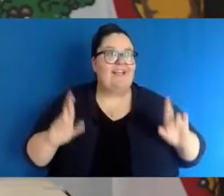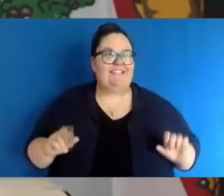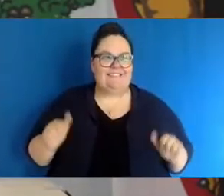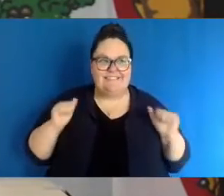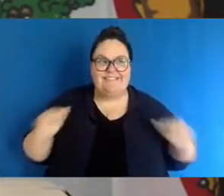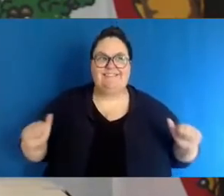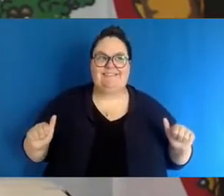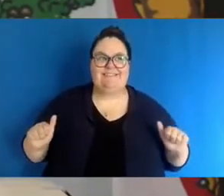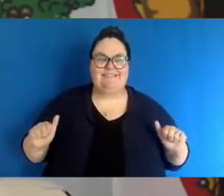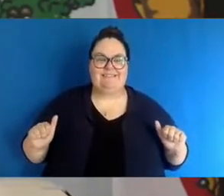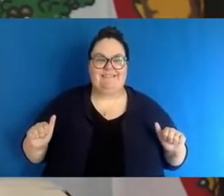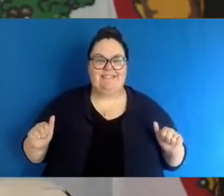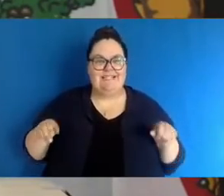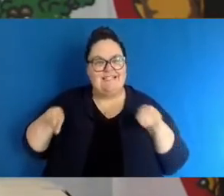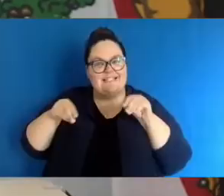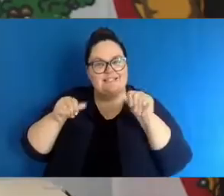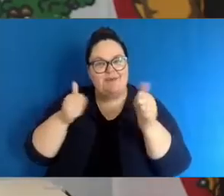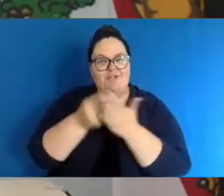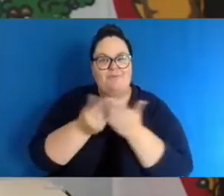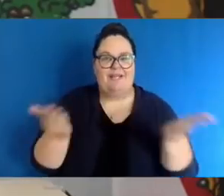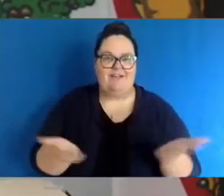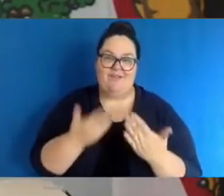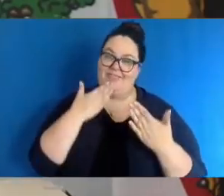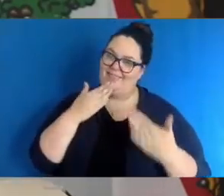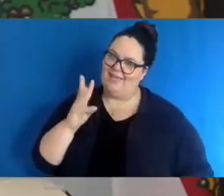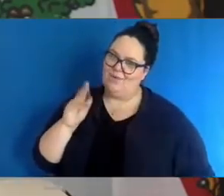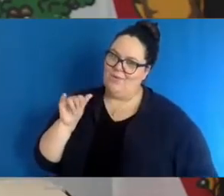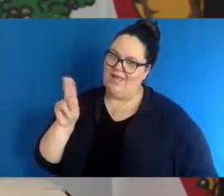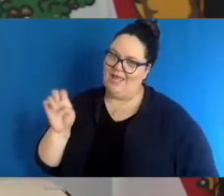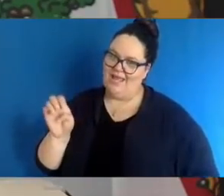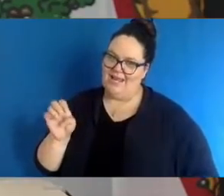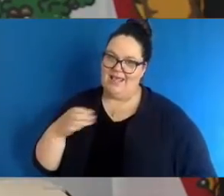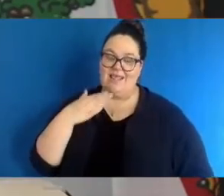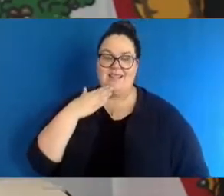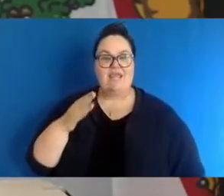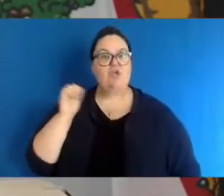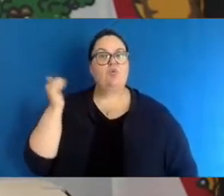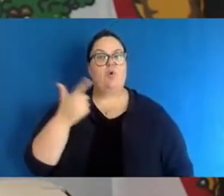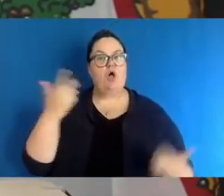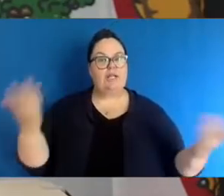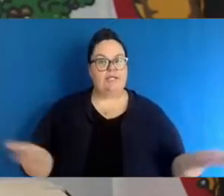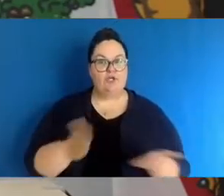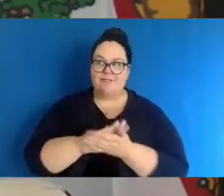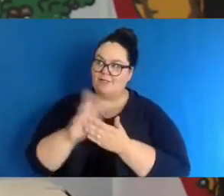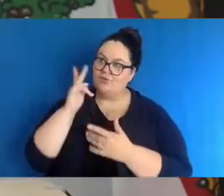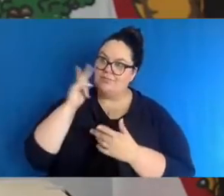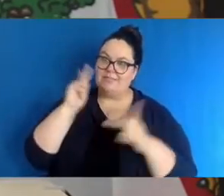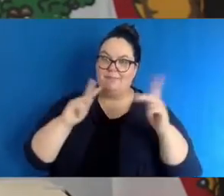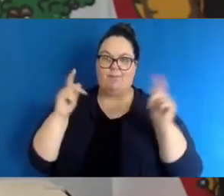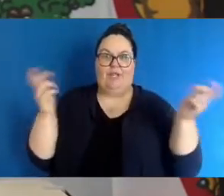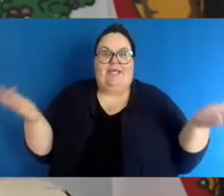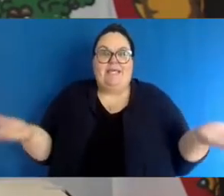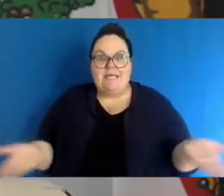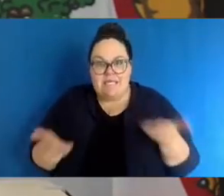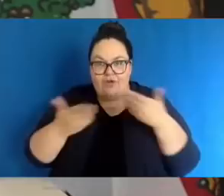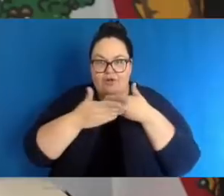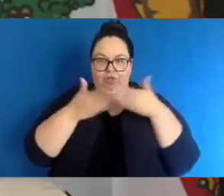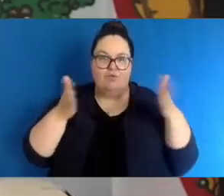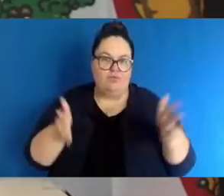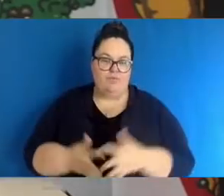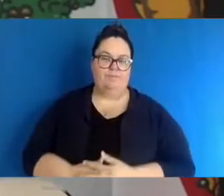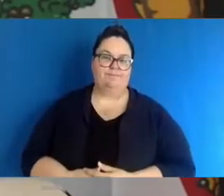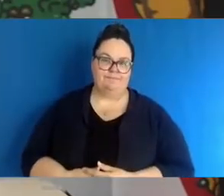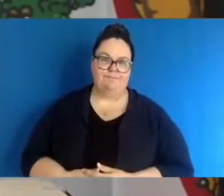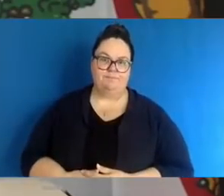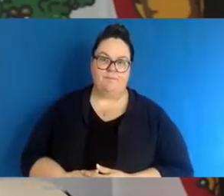get back to school here safely. So thank you, Wayne. Thank you, Stu. Thank you, everyone. It's good to see the media who are here in person. Thanks